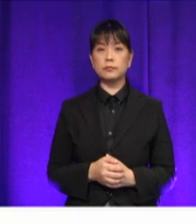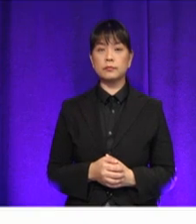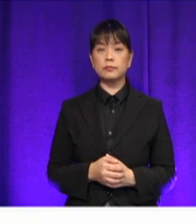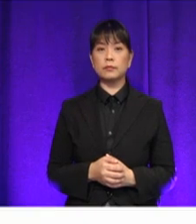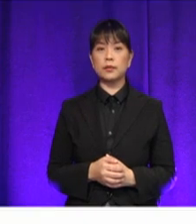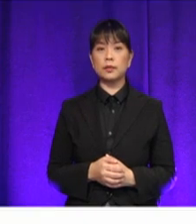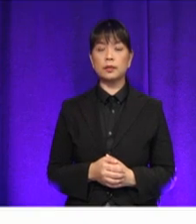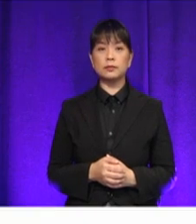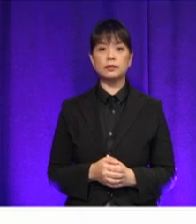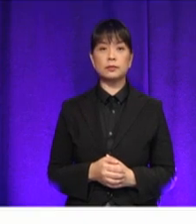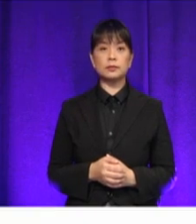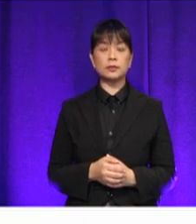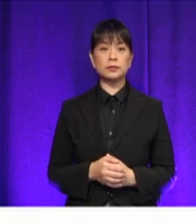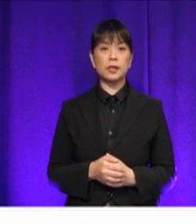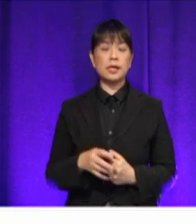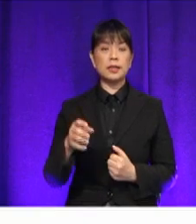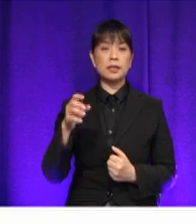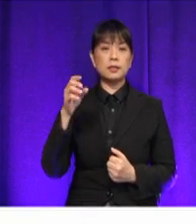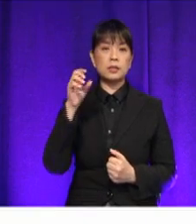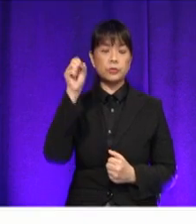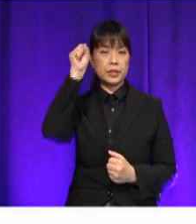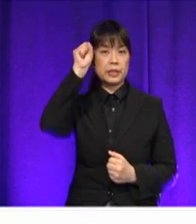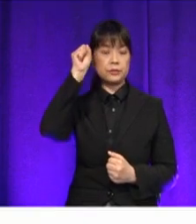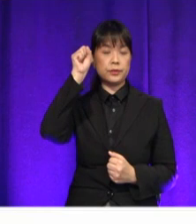Varshika or Srivasan? Srivasan.